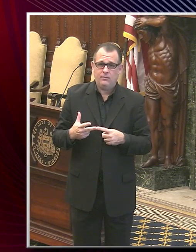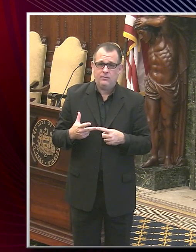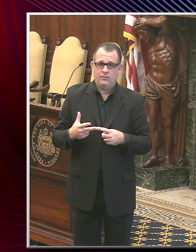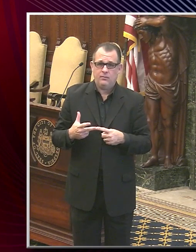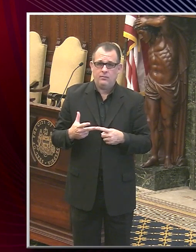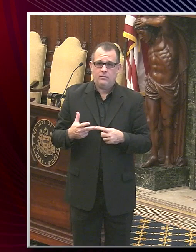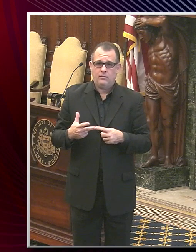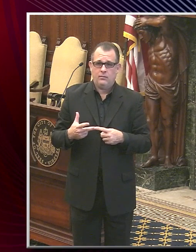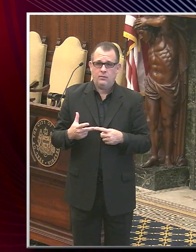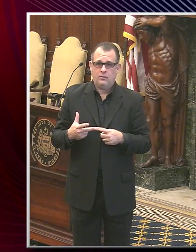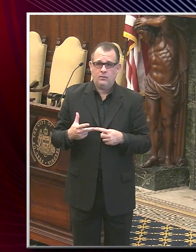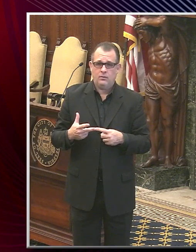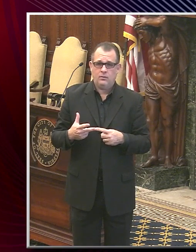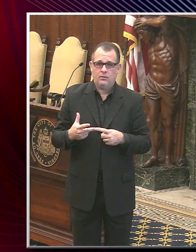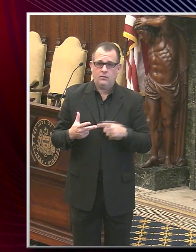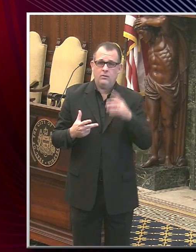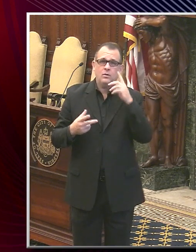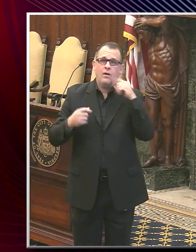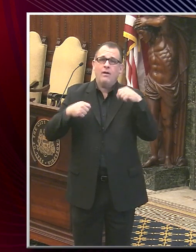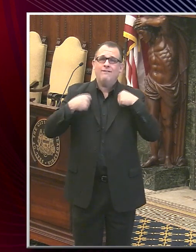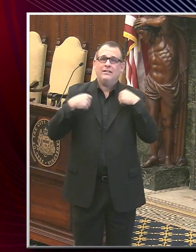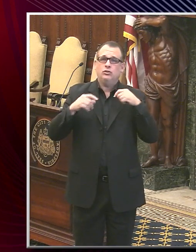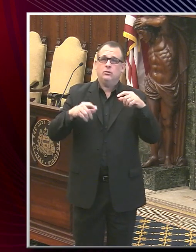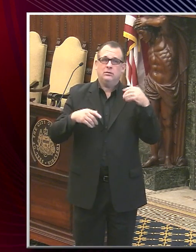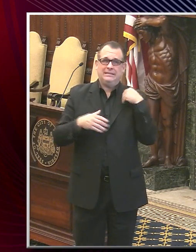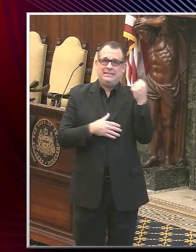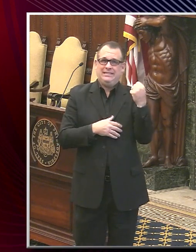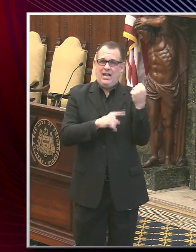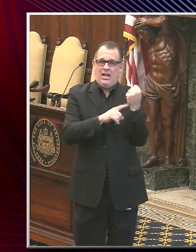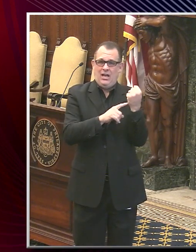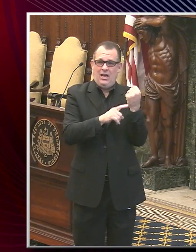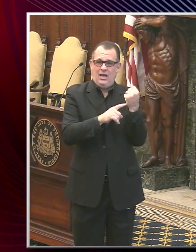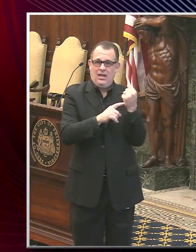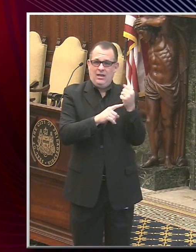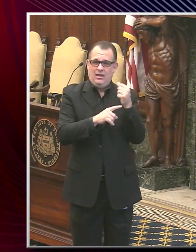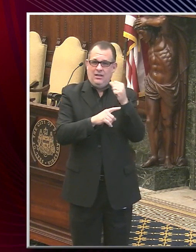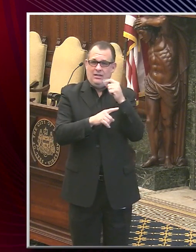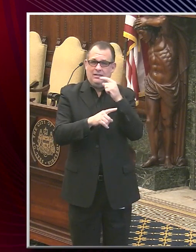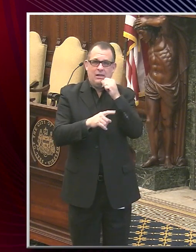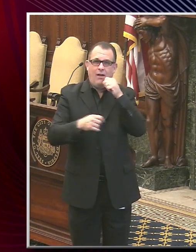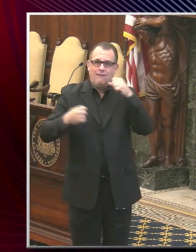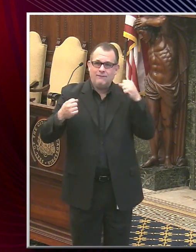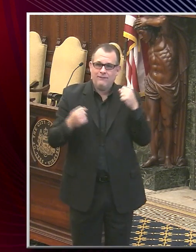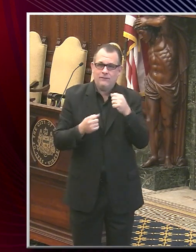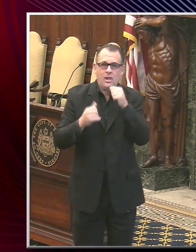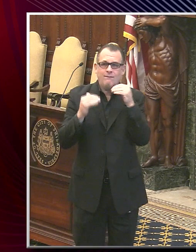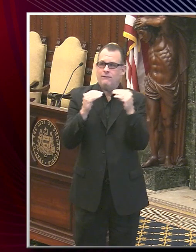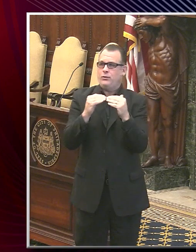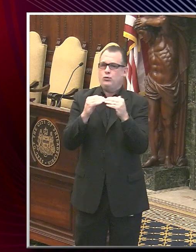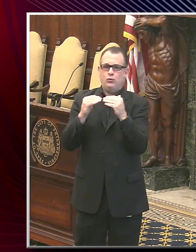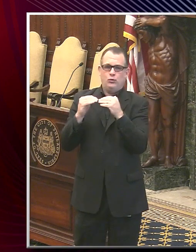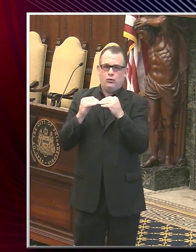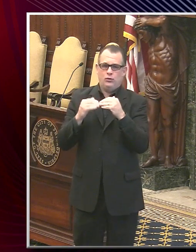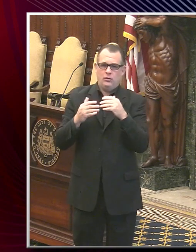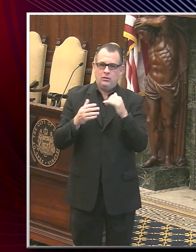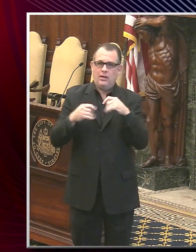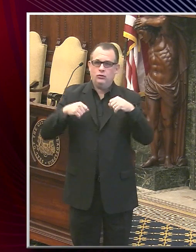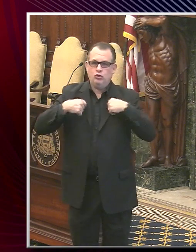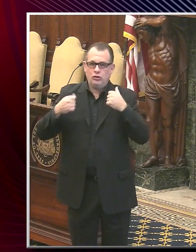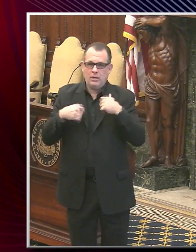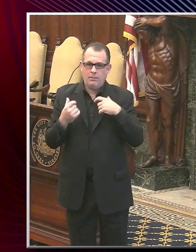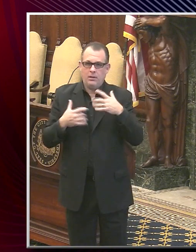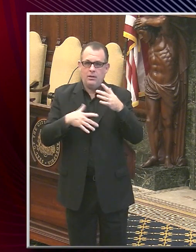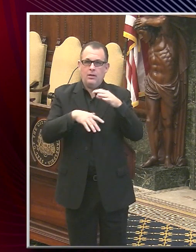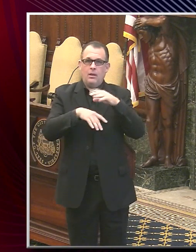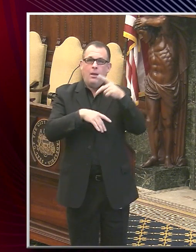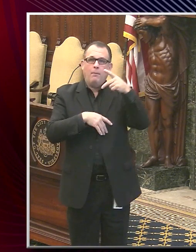on Saturday. He said that he feels that it's a bit unfair to be lumped in with a lot of the other gyms like a Planet Fitness and like a